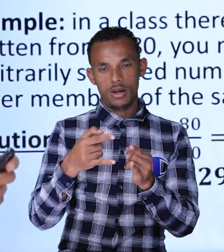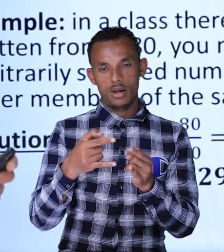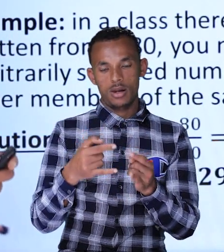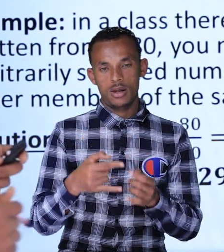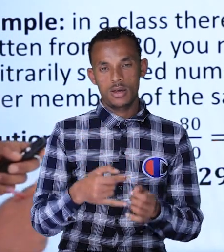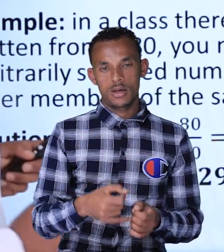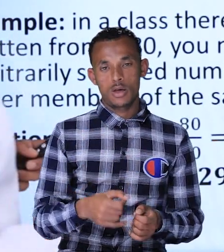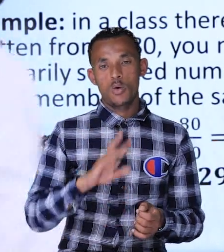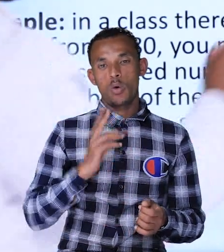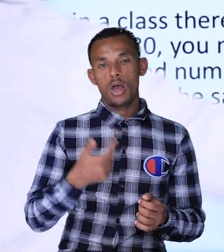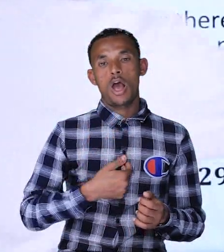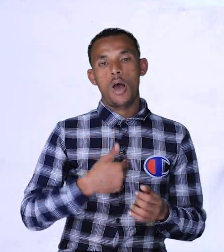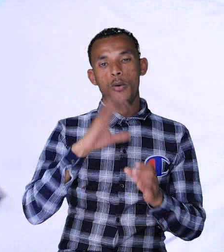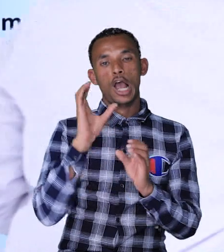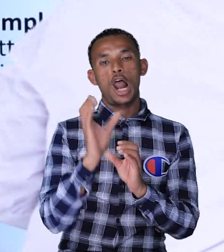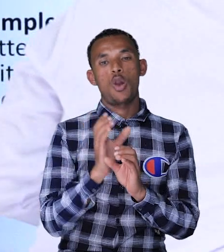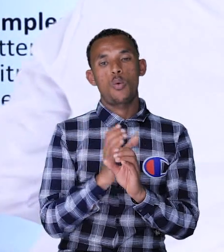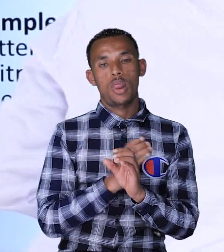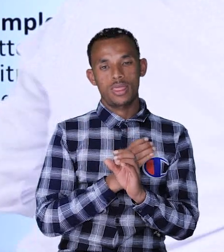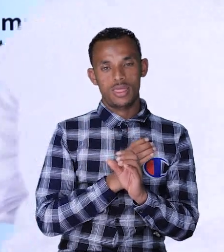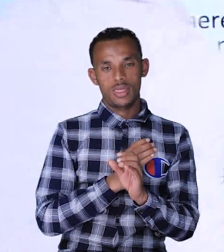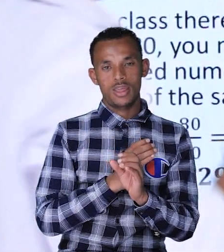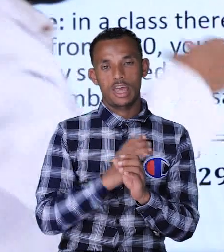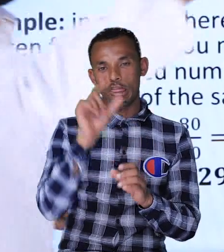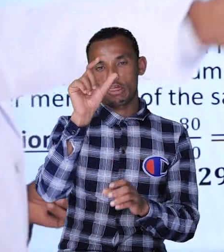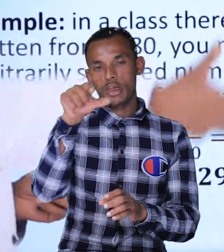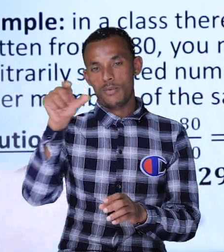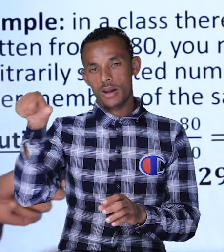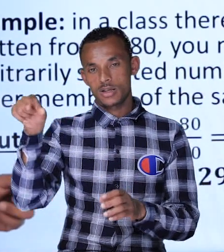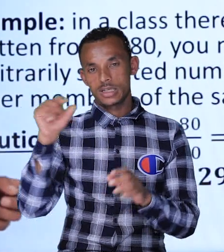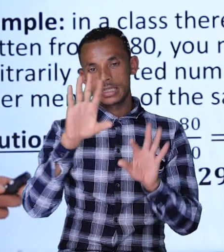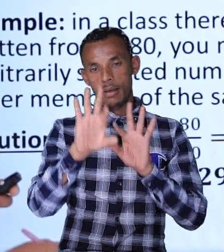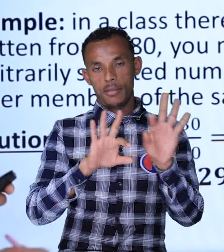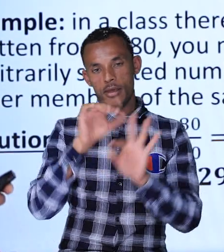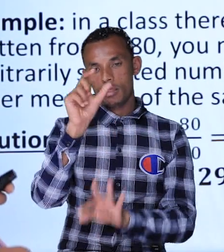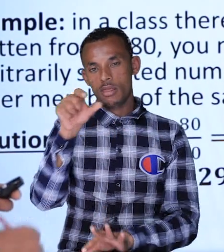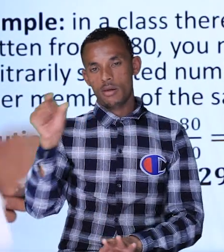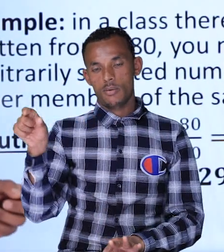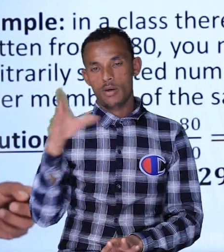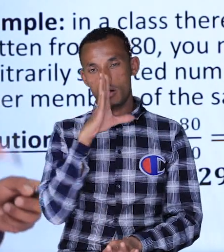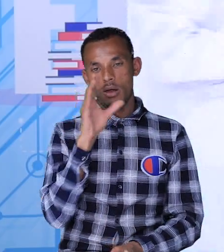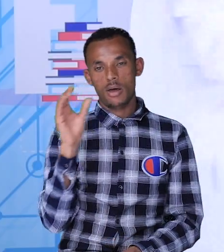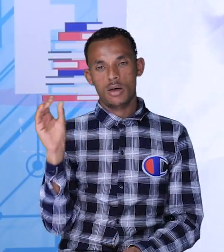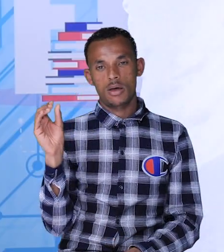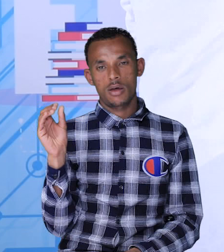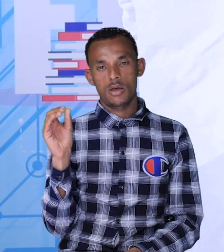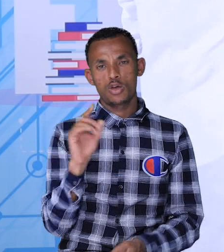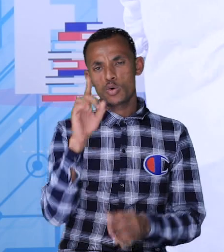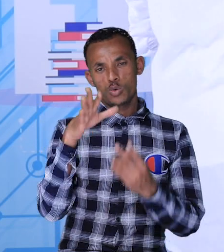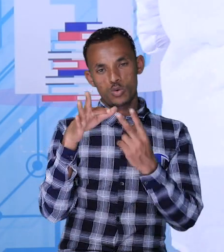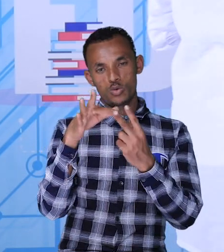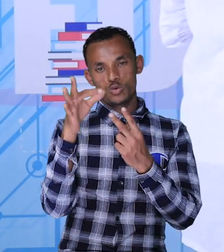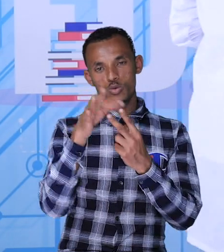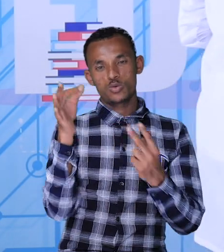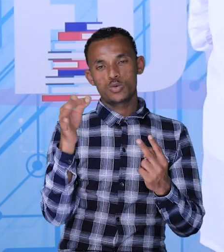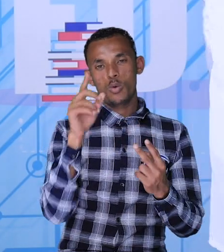In this method, we have to calculate a certain interval, a sampling interval, and you choose